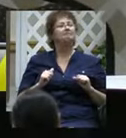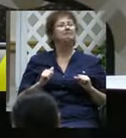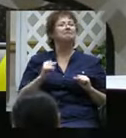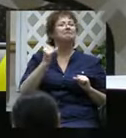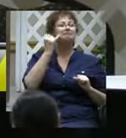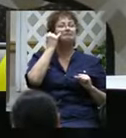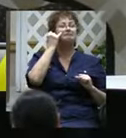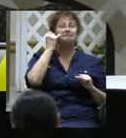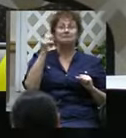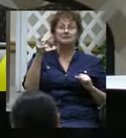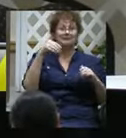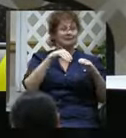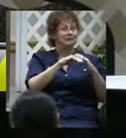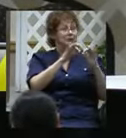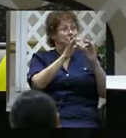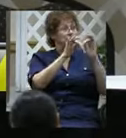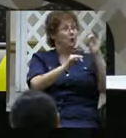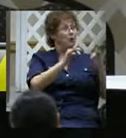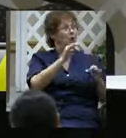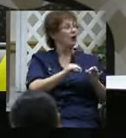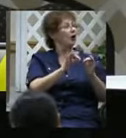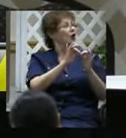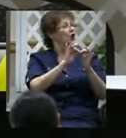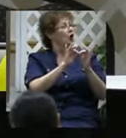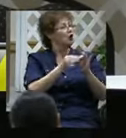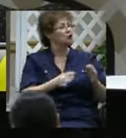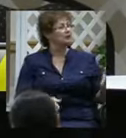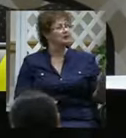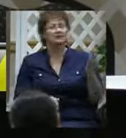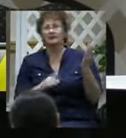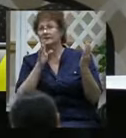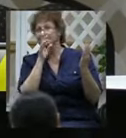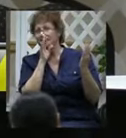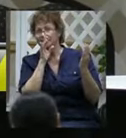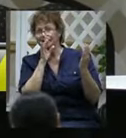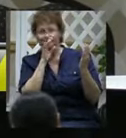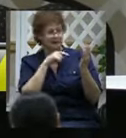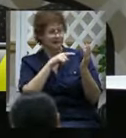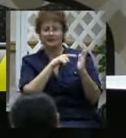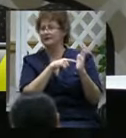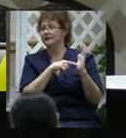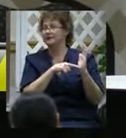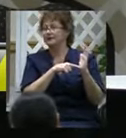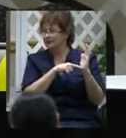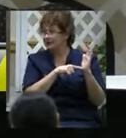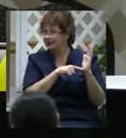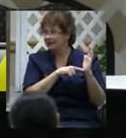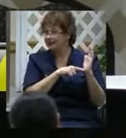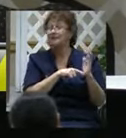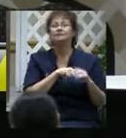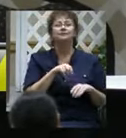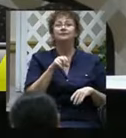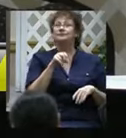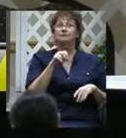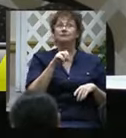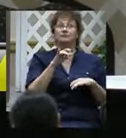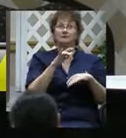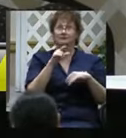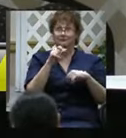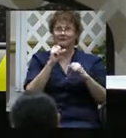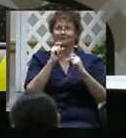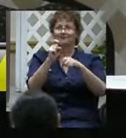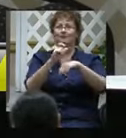in court, the interpreter can sight translate that, right? If not, then we can make that service available to